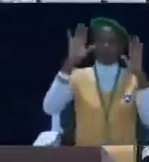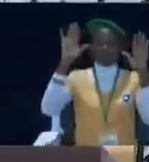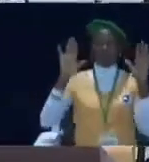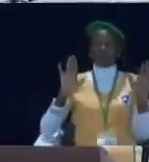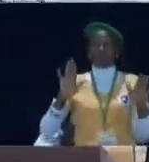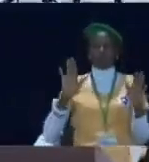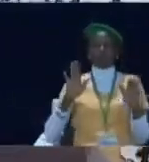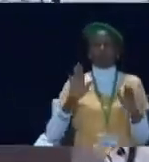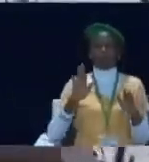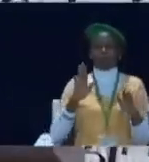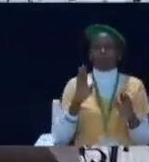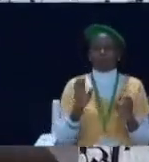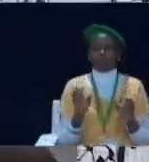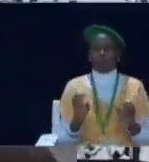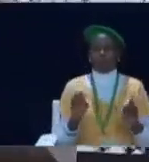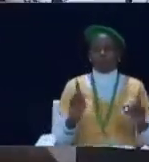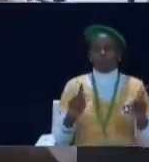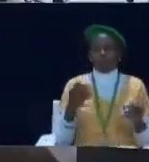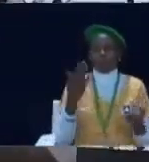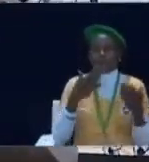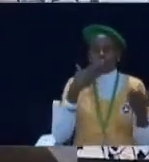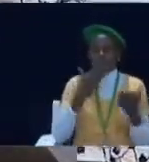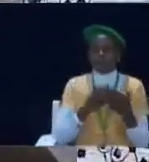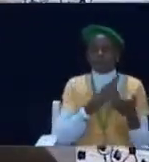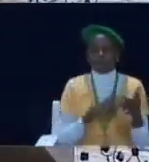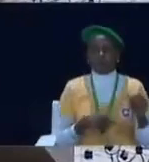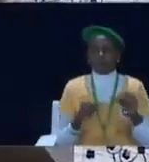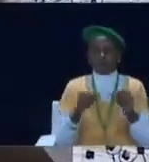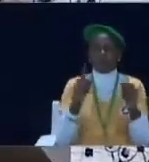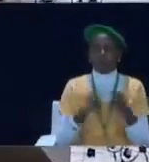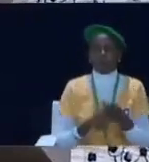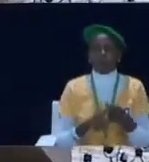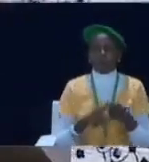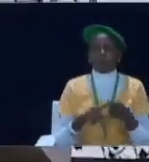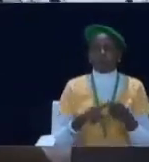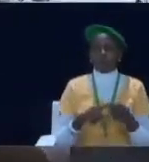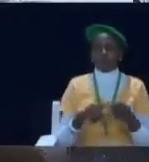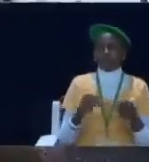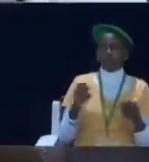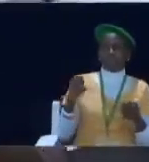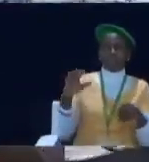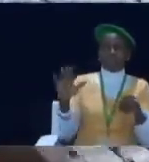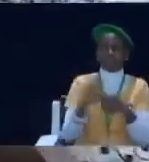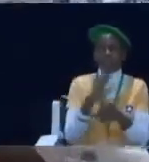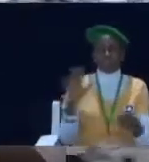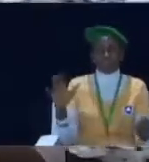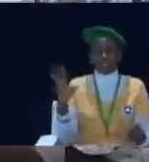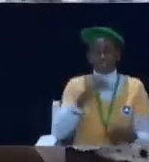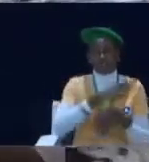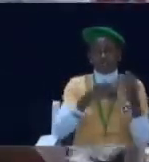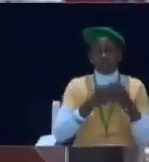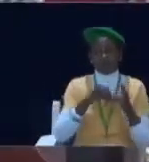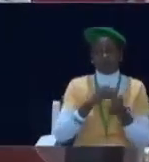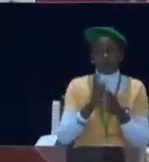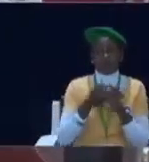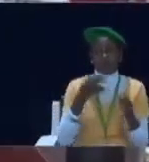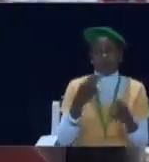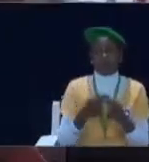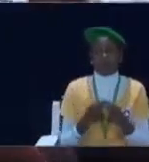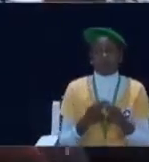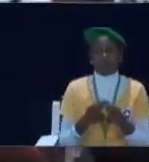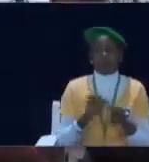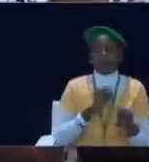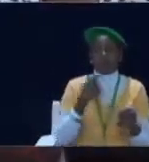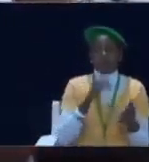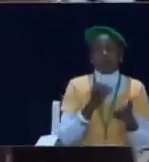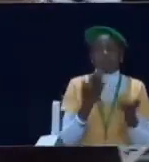and a real privilege. May the good Lord continue to enrich you all in the name of Jesus. I